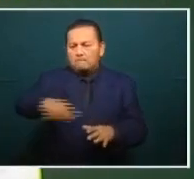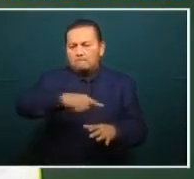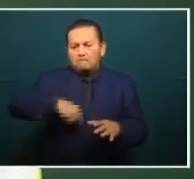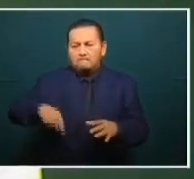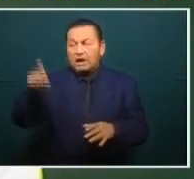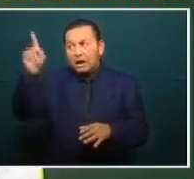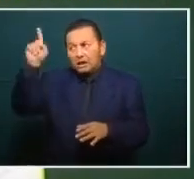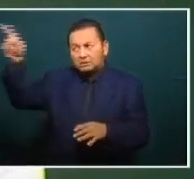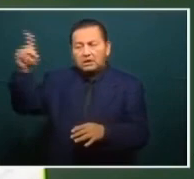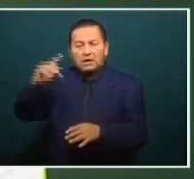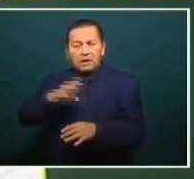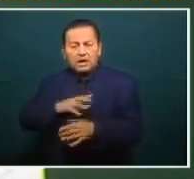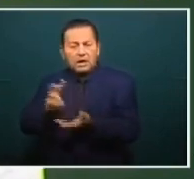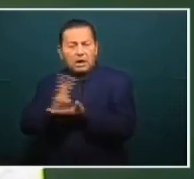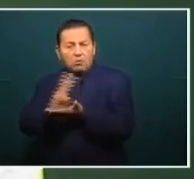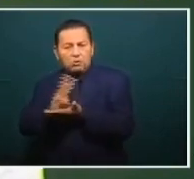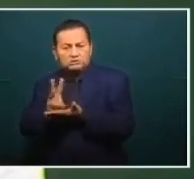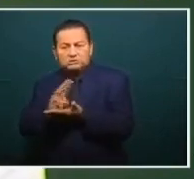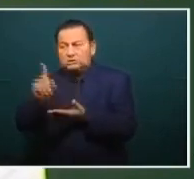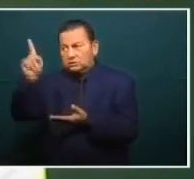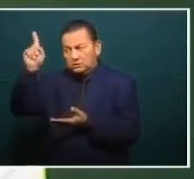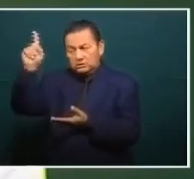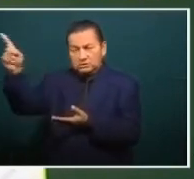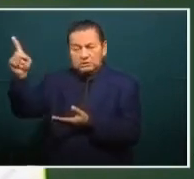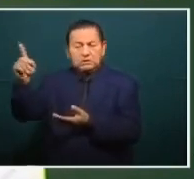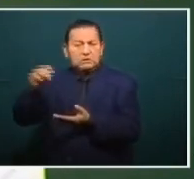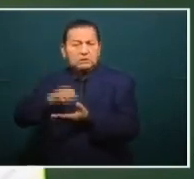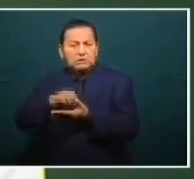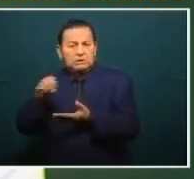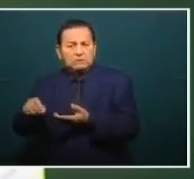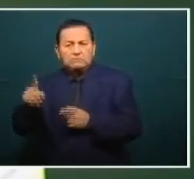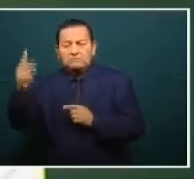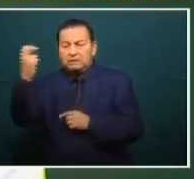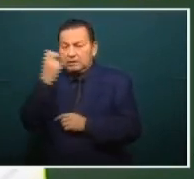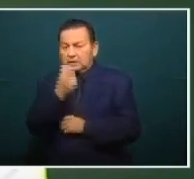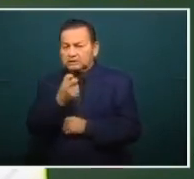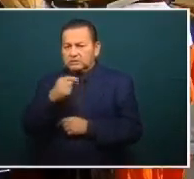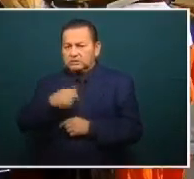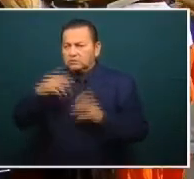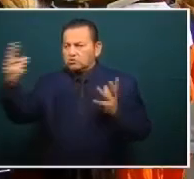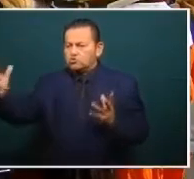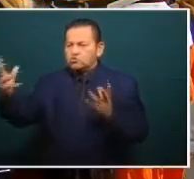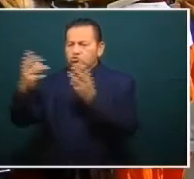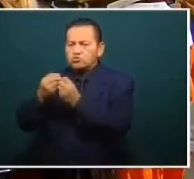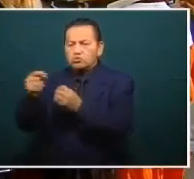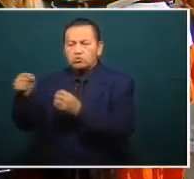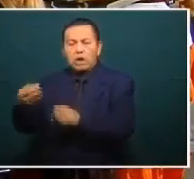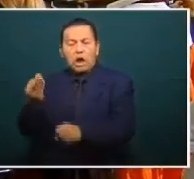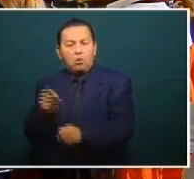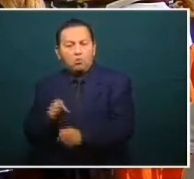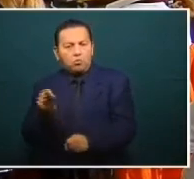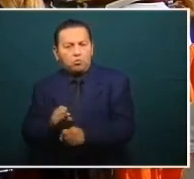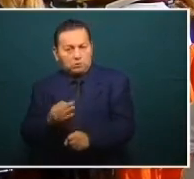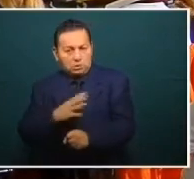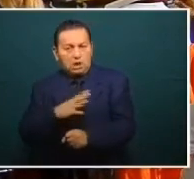en Washington the group despacha desde nuestra that is in embajada. Washington, Están ahora